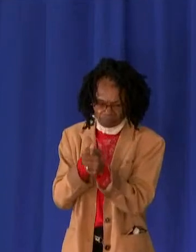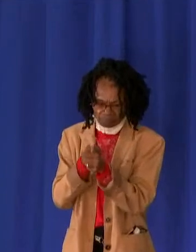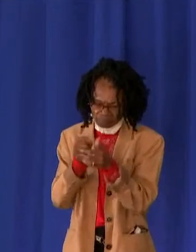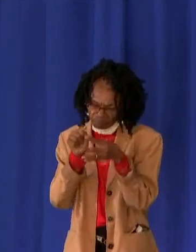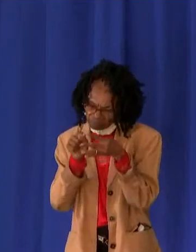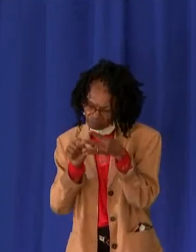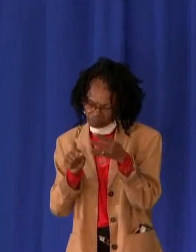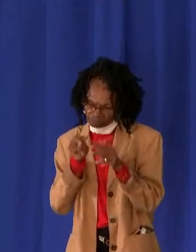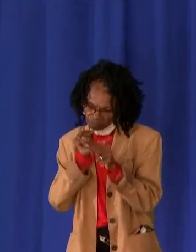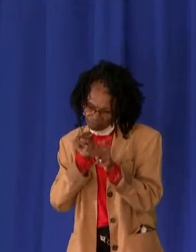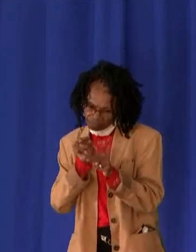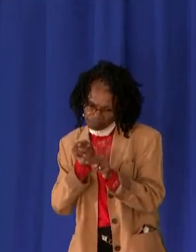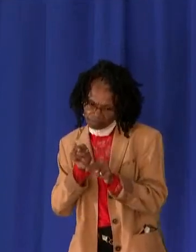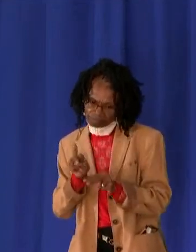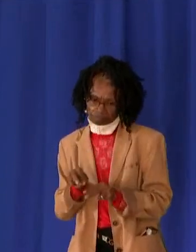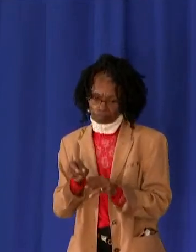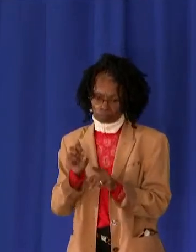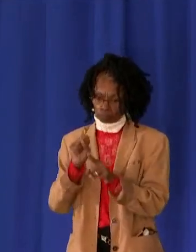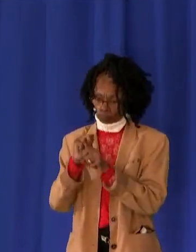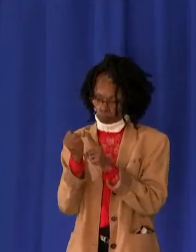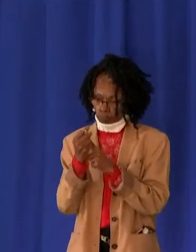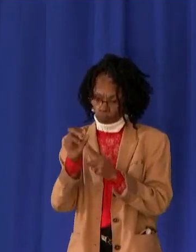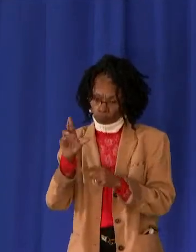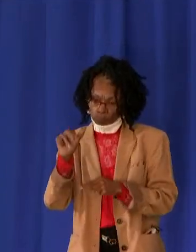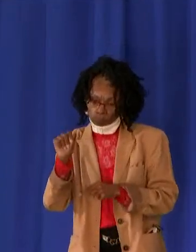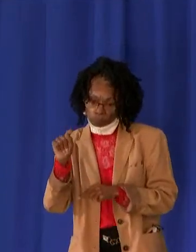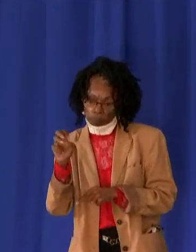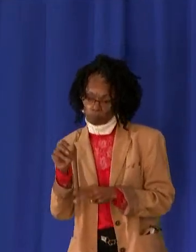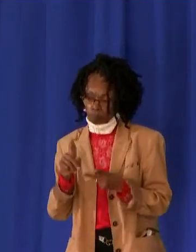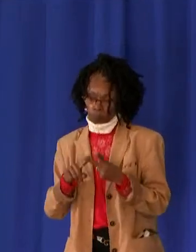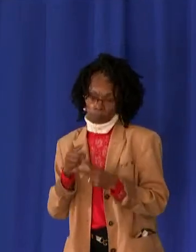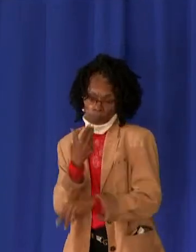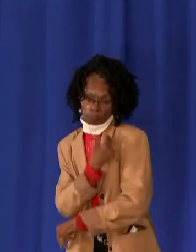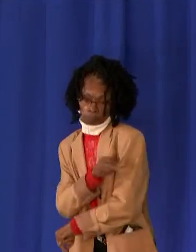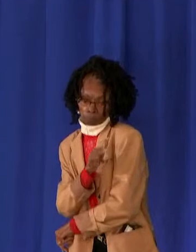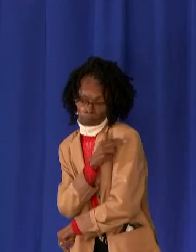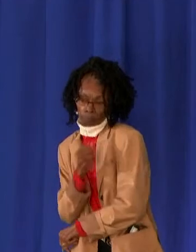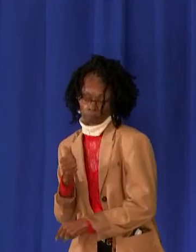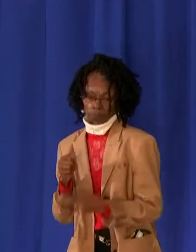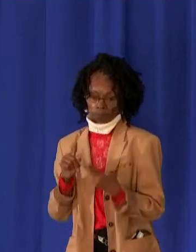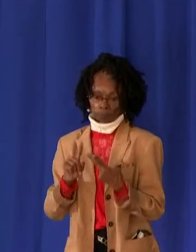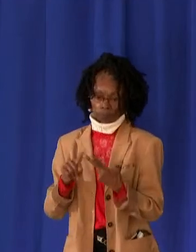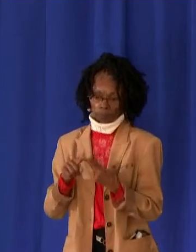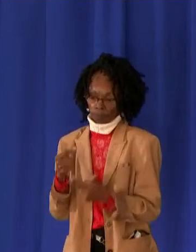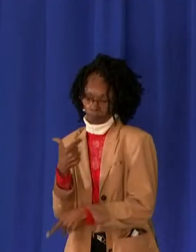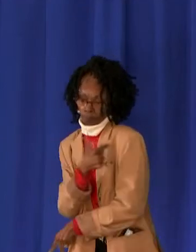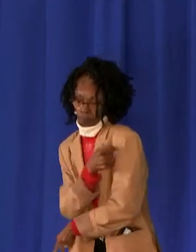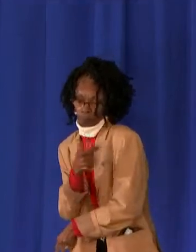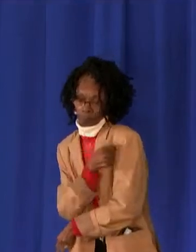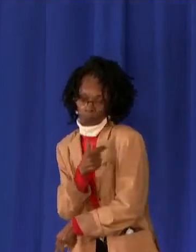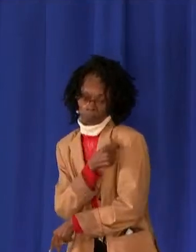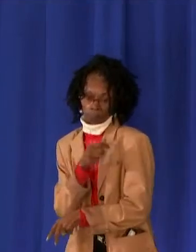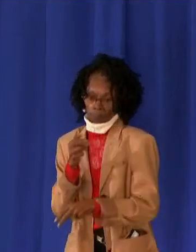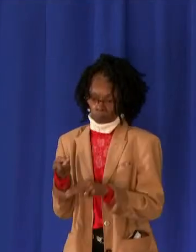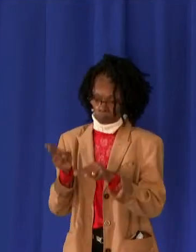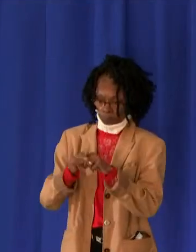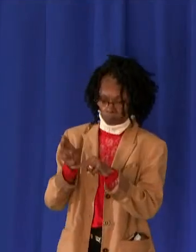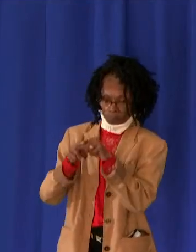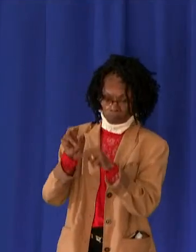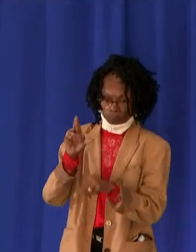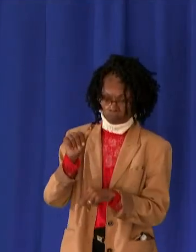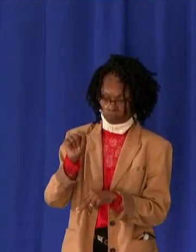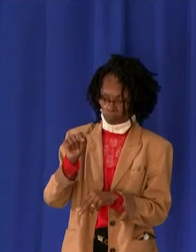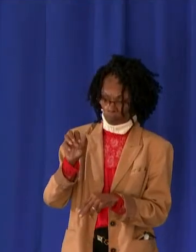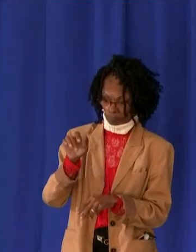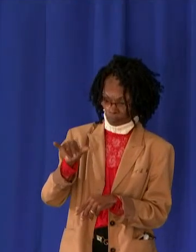our case rate in hospitalizations and the vaccinations, the